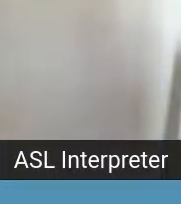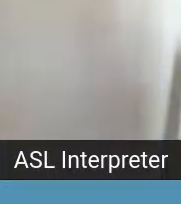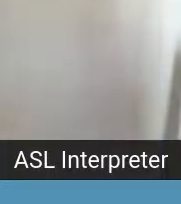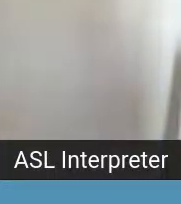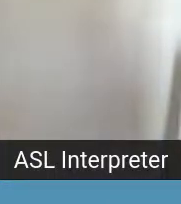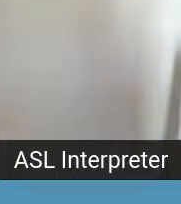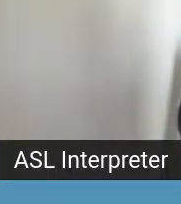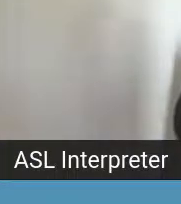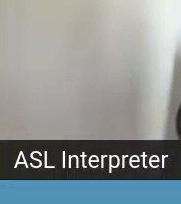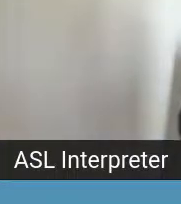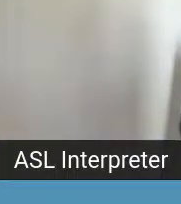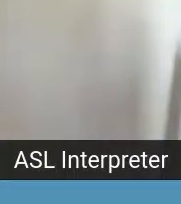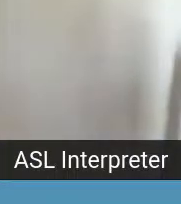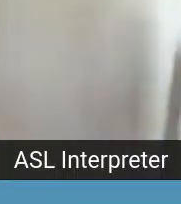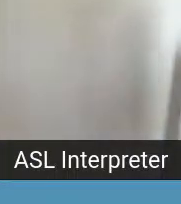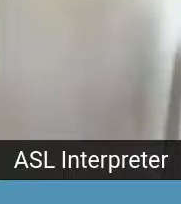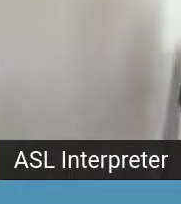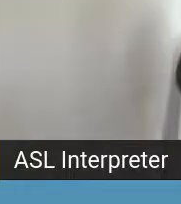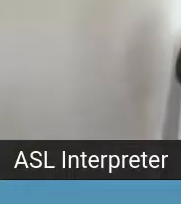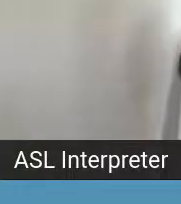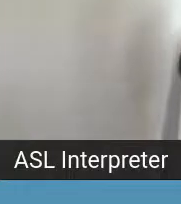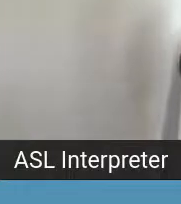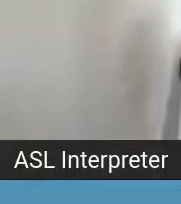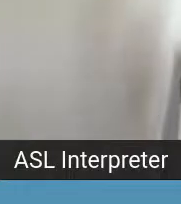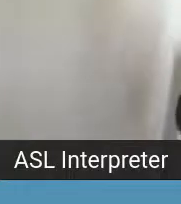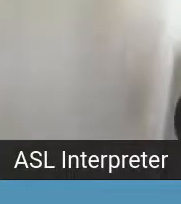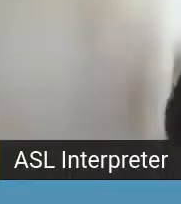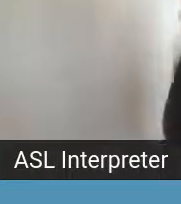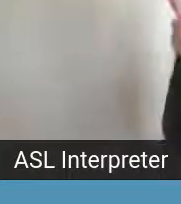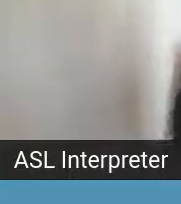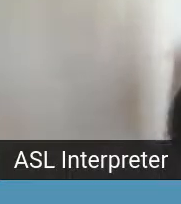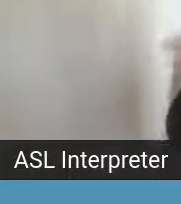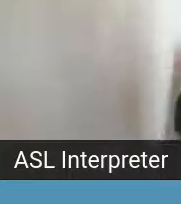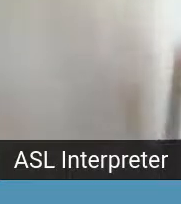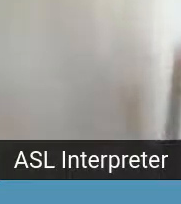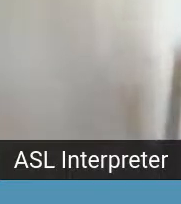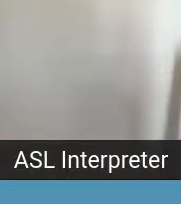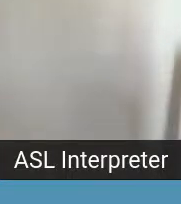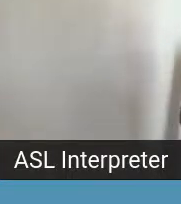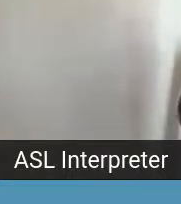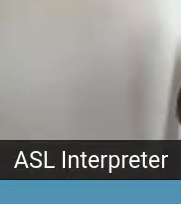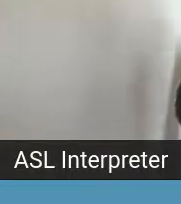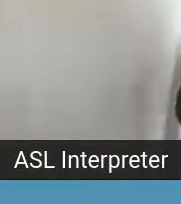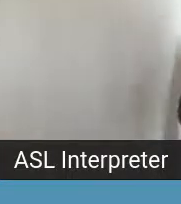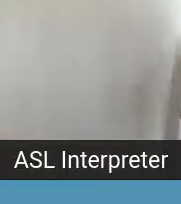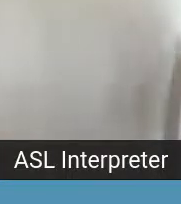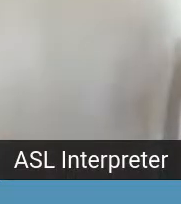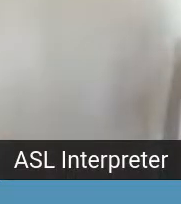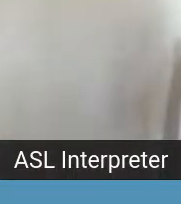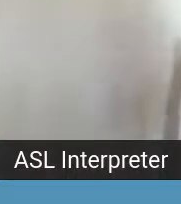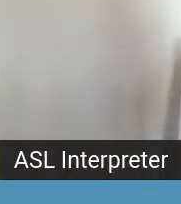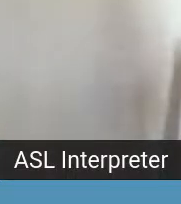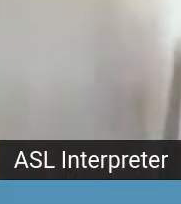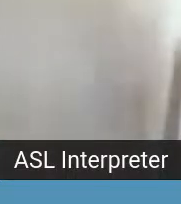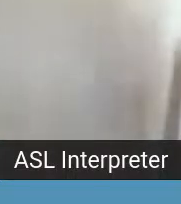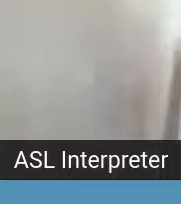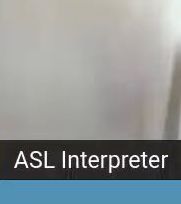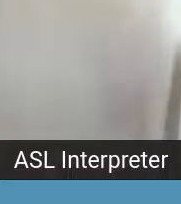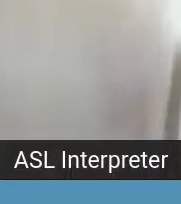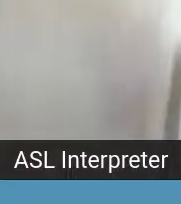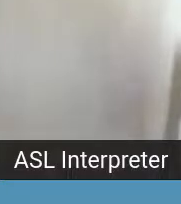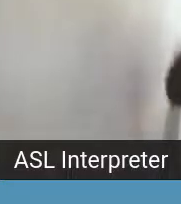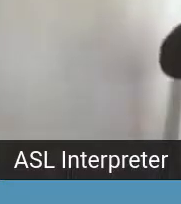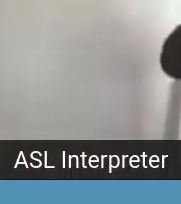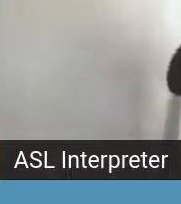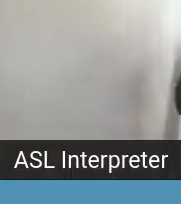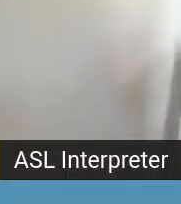I know that, it then drives me back to the website to begin digging deeper into how people are actually using it. So I definitely see it